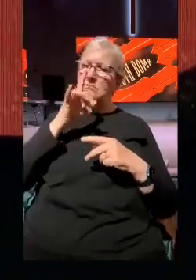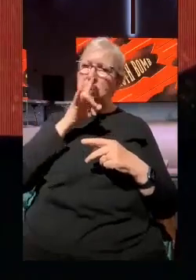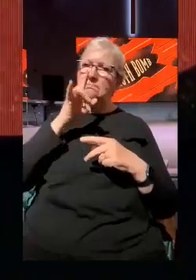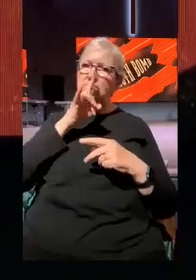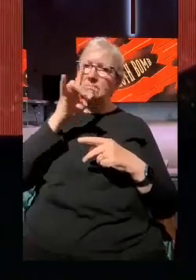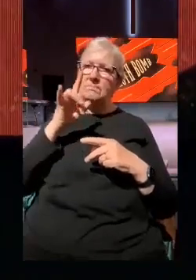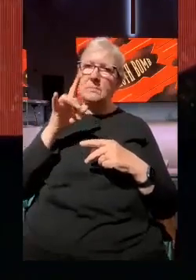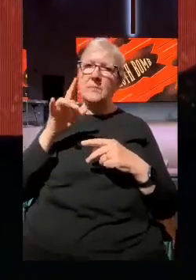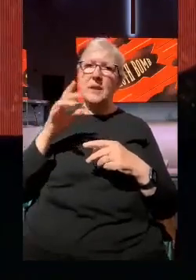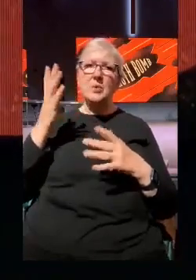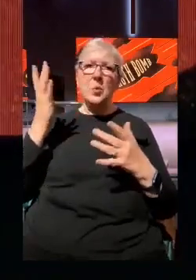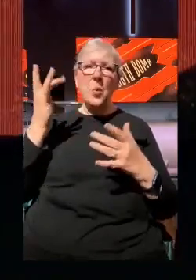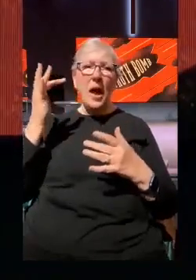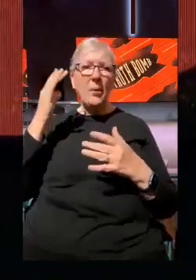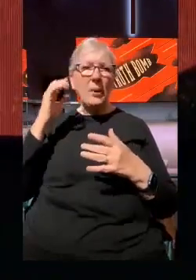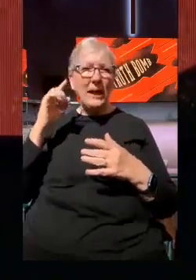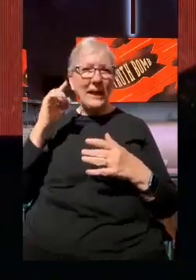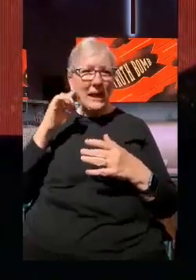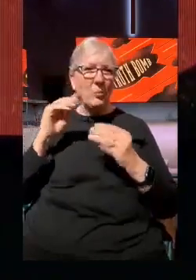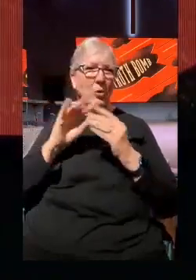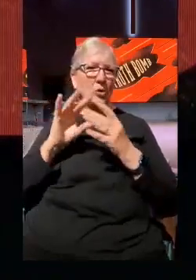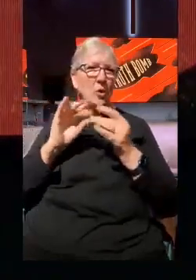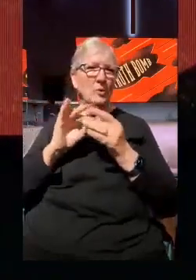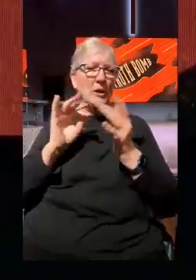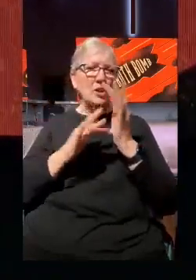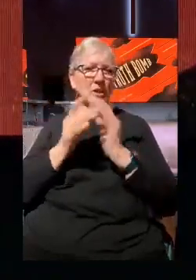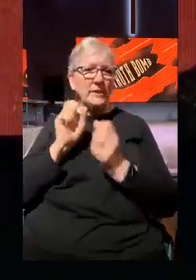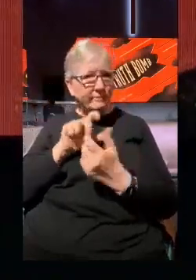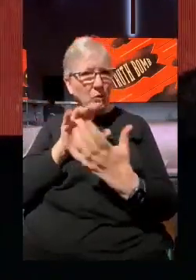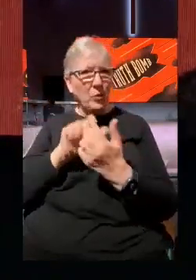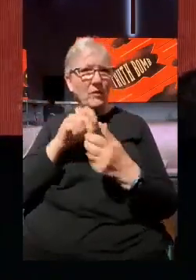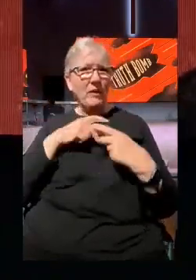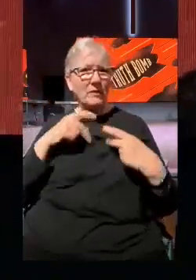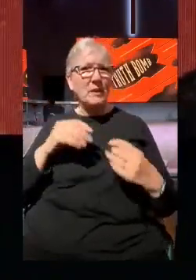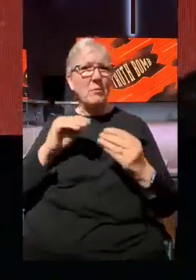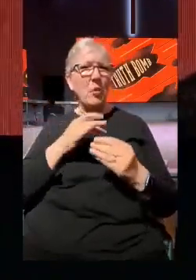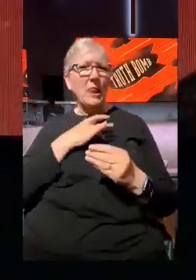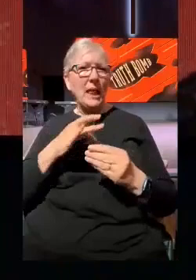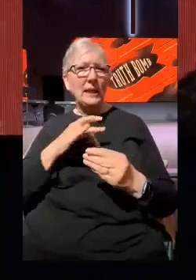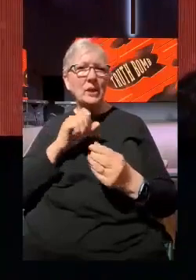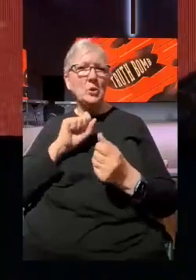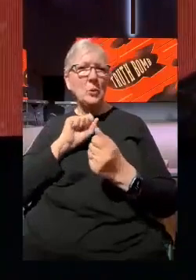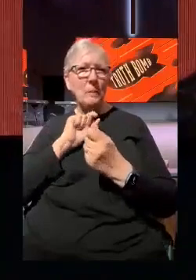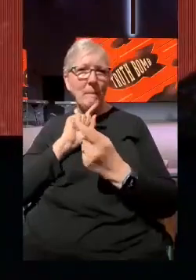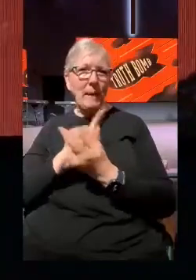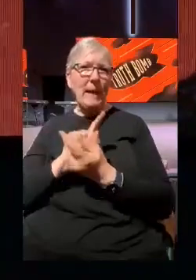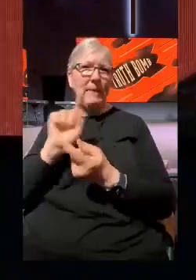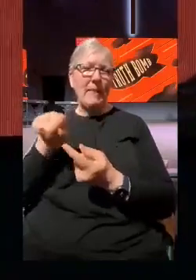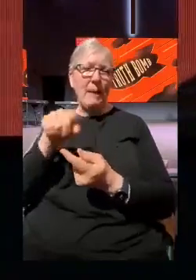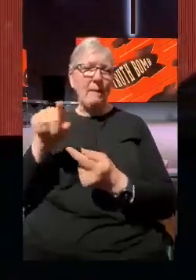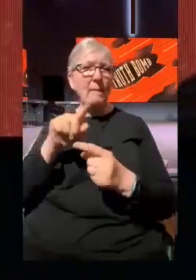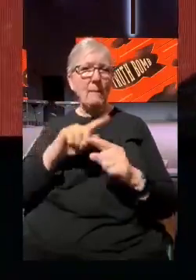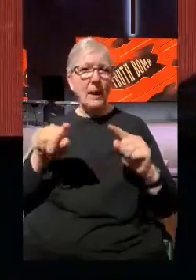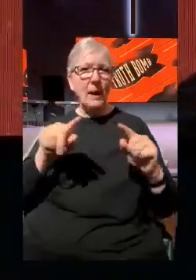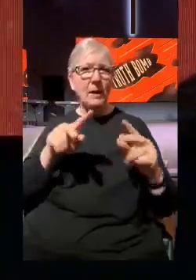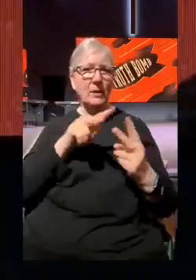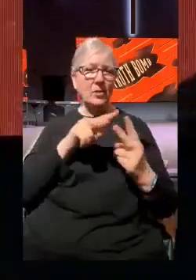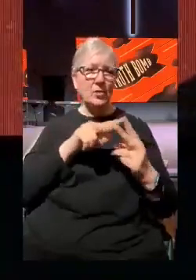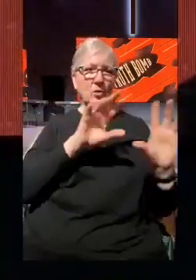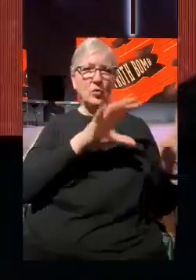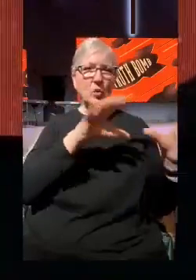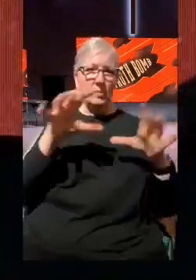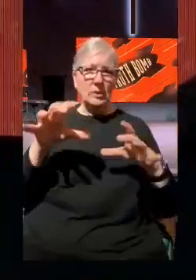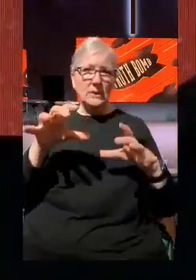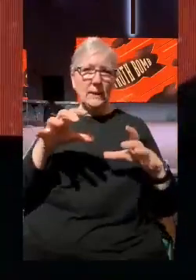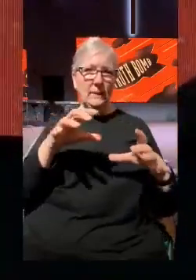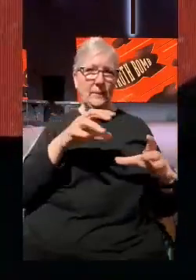about Jesus tangling with the Pharisees. He was probably more likely to run into them. But make no mistake, the Sadducees were a religious